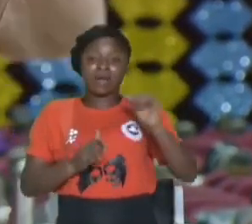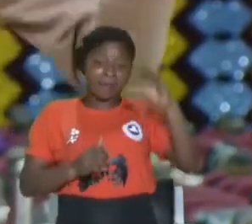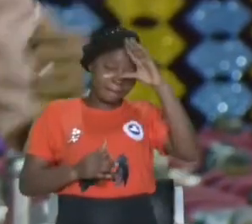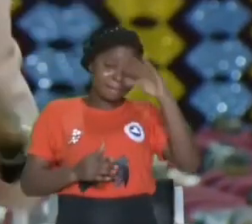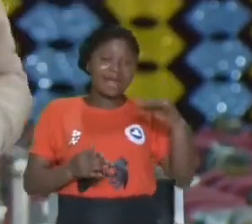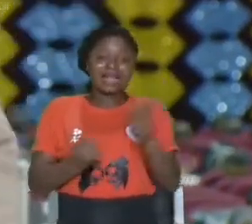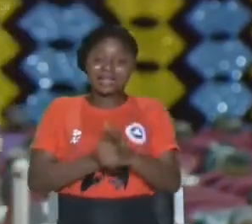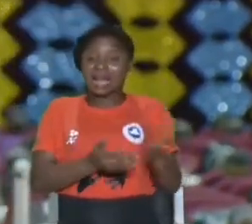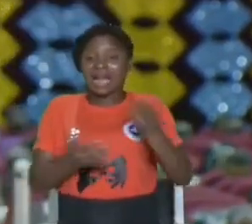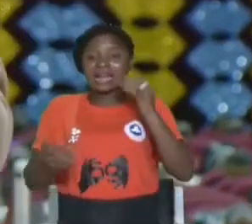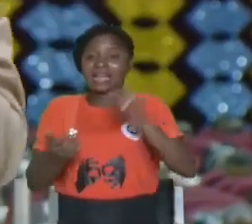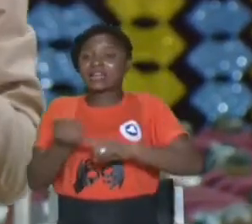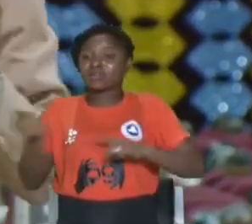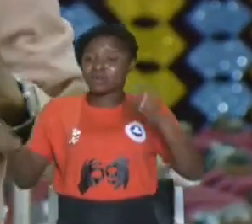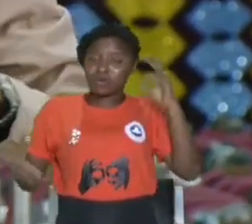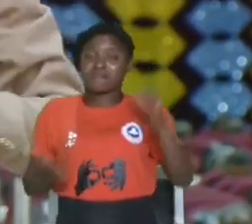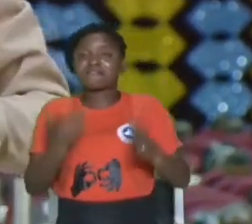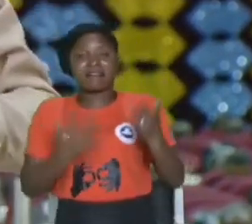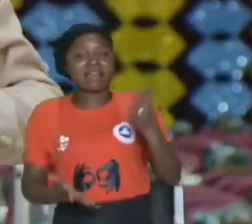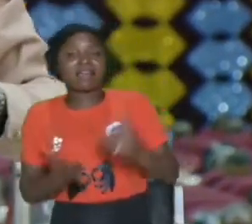rod of fire.